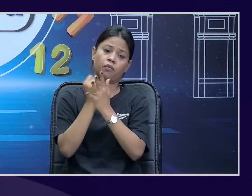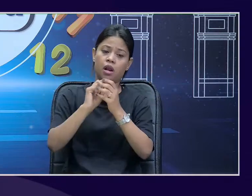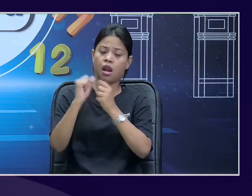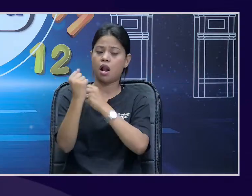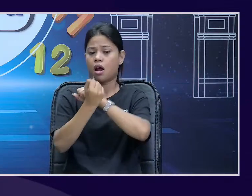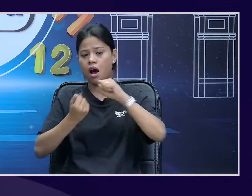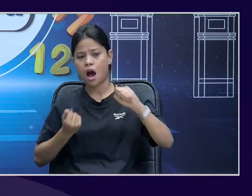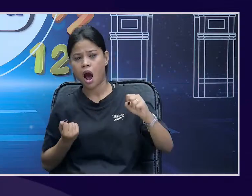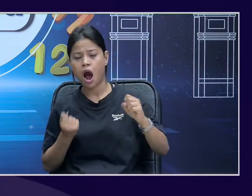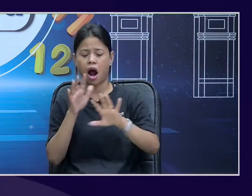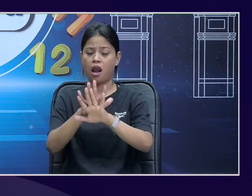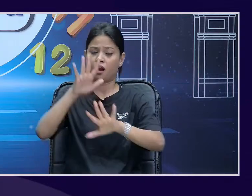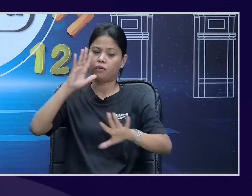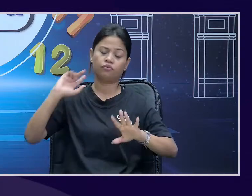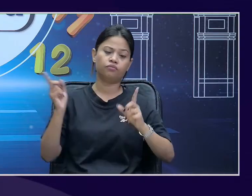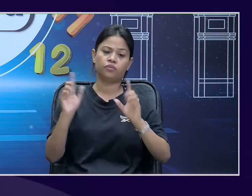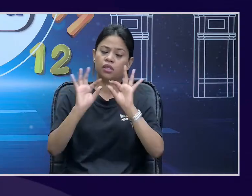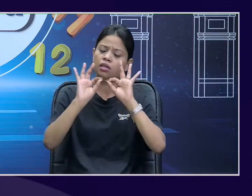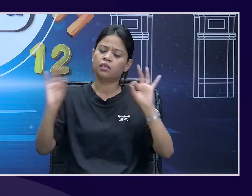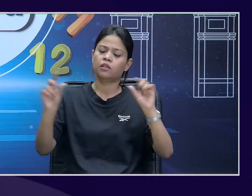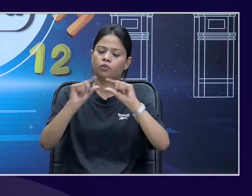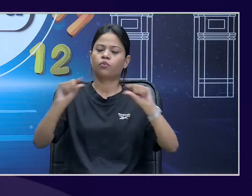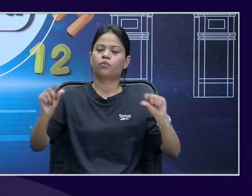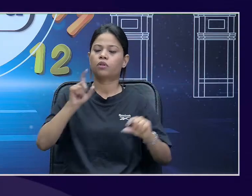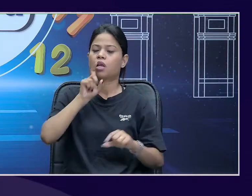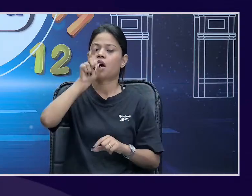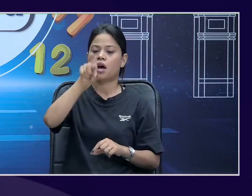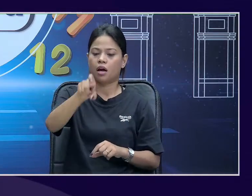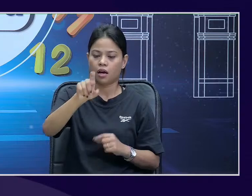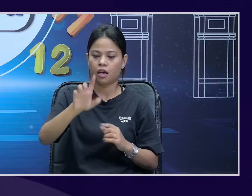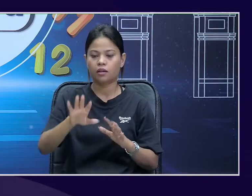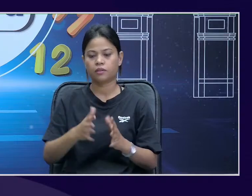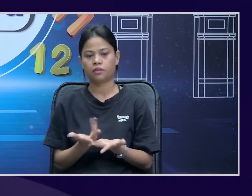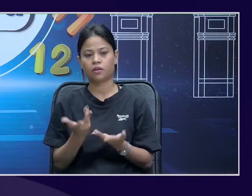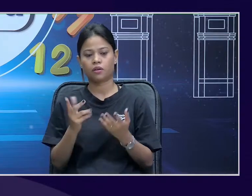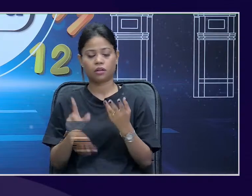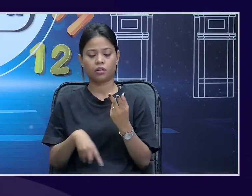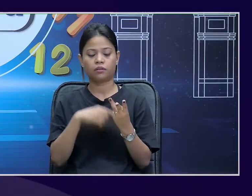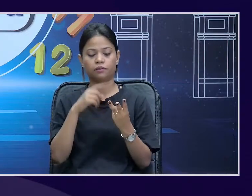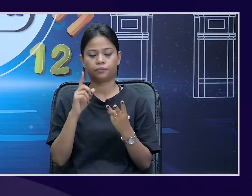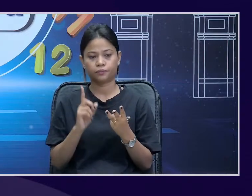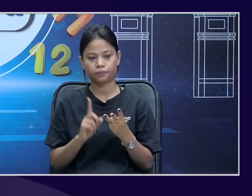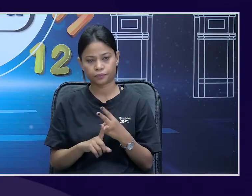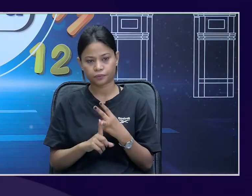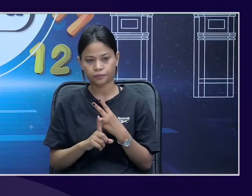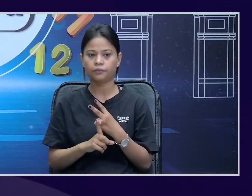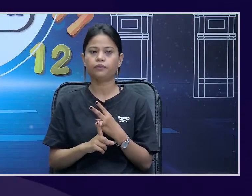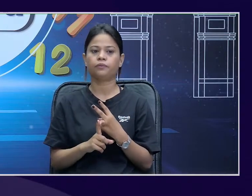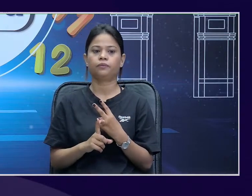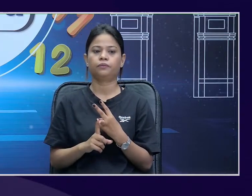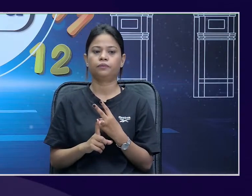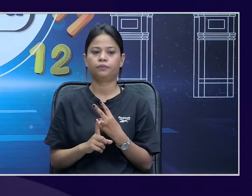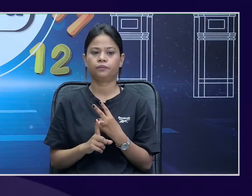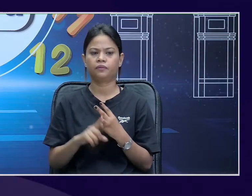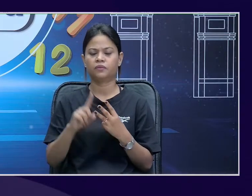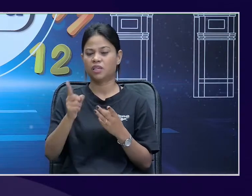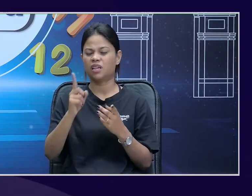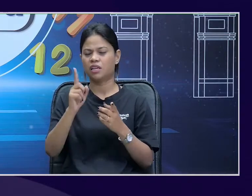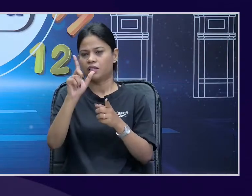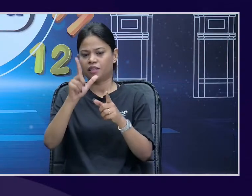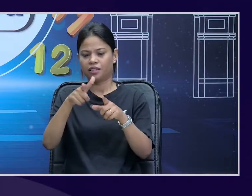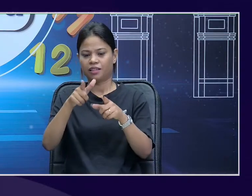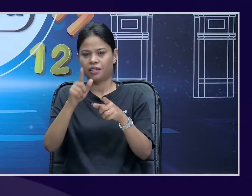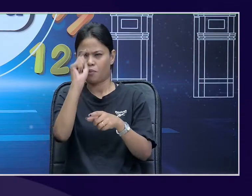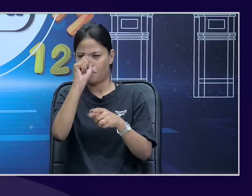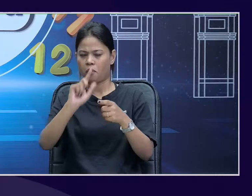another learning environment is I think that I can come to that later, is it? Yes, ma'am, please.